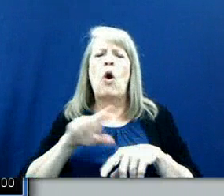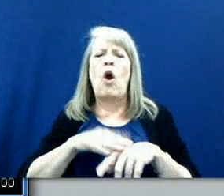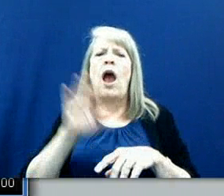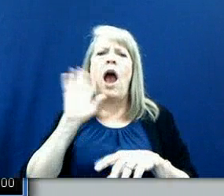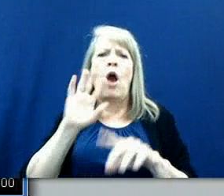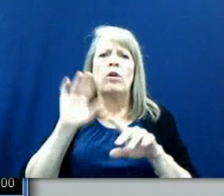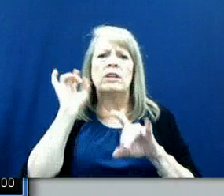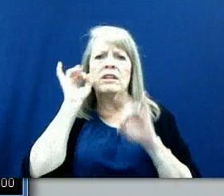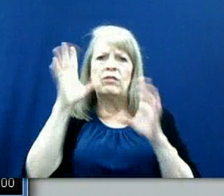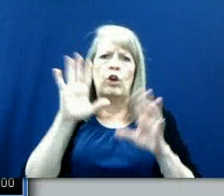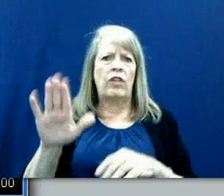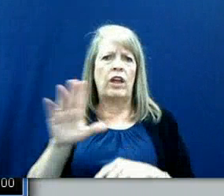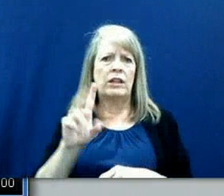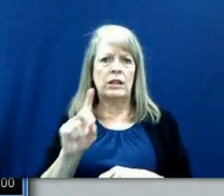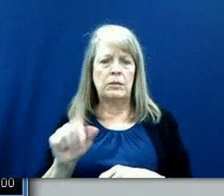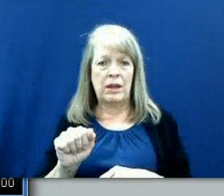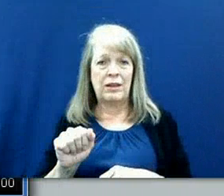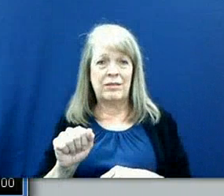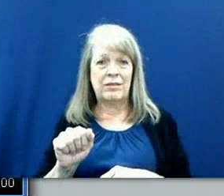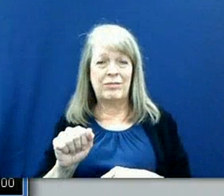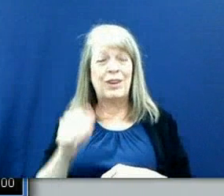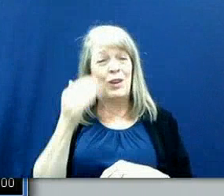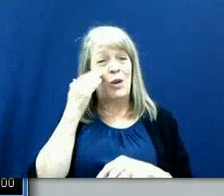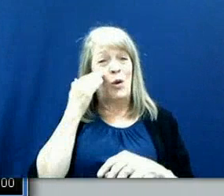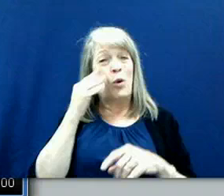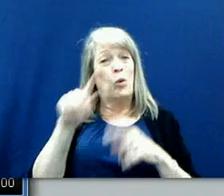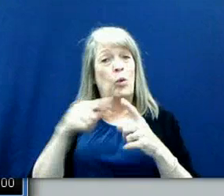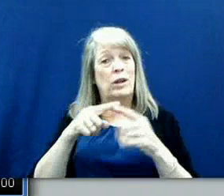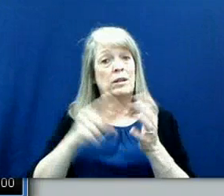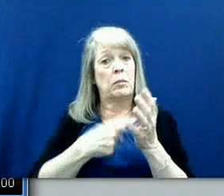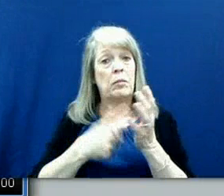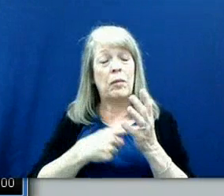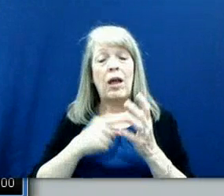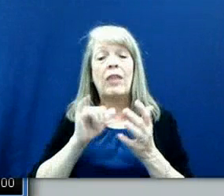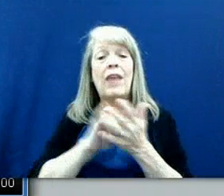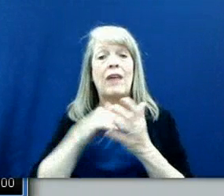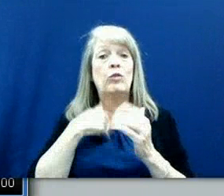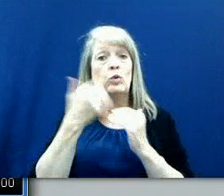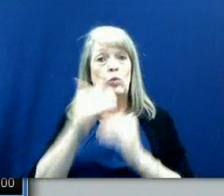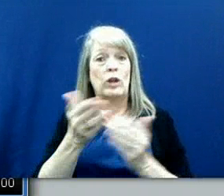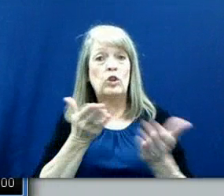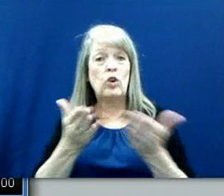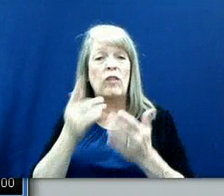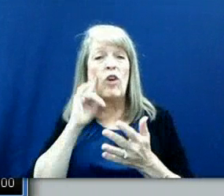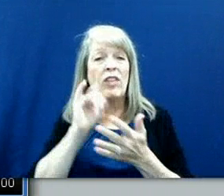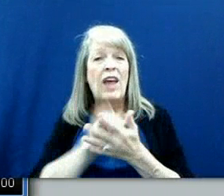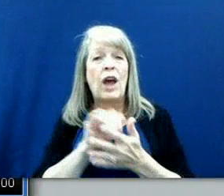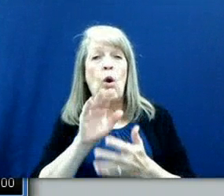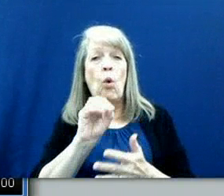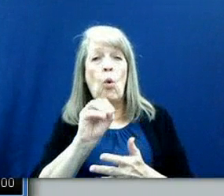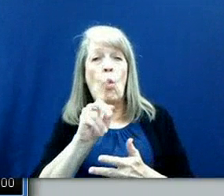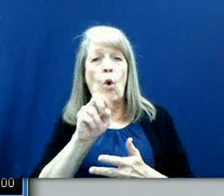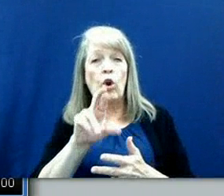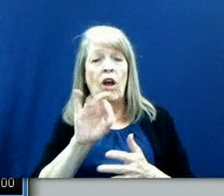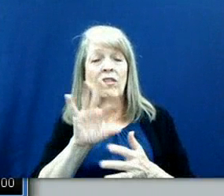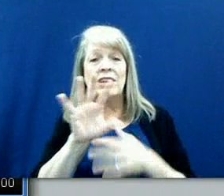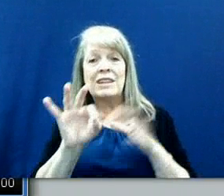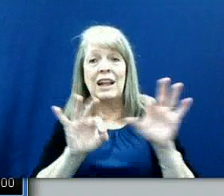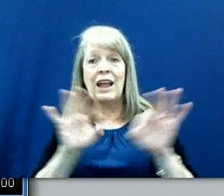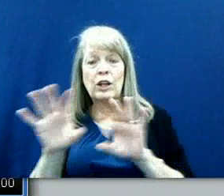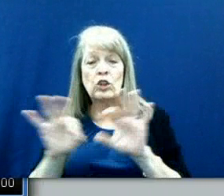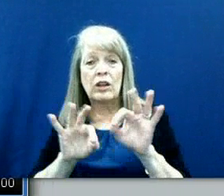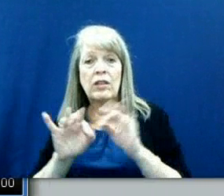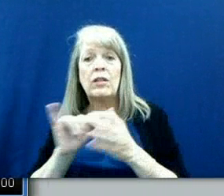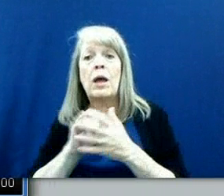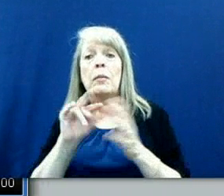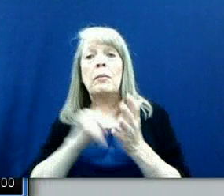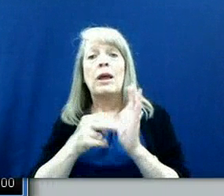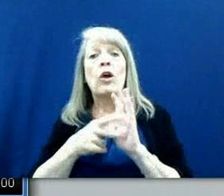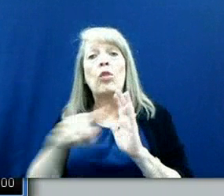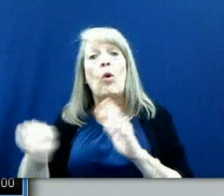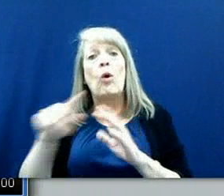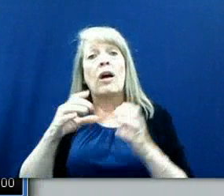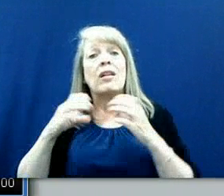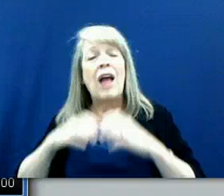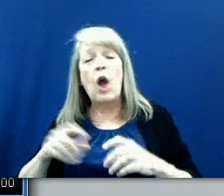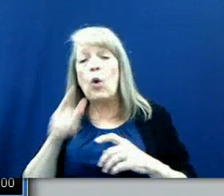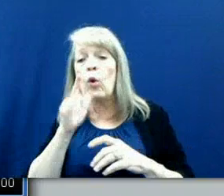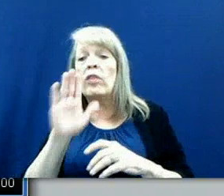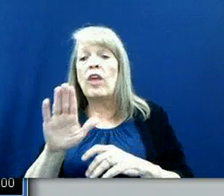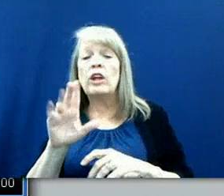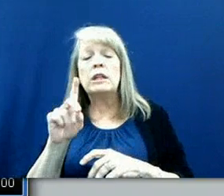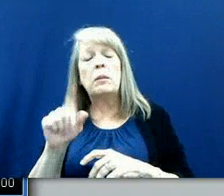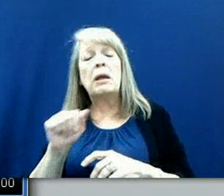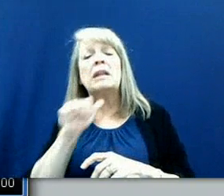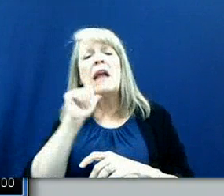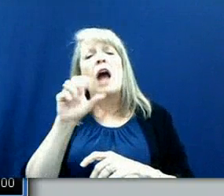When services are restricted during an order of selection, clients in priority groups whose disabilities are less significant barriers